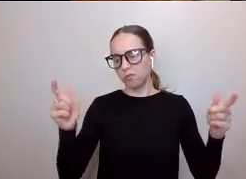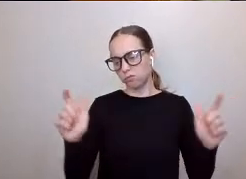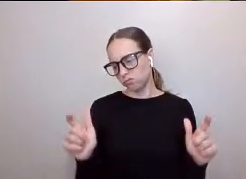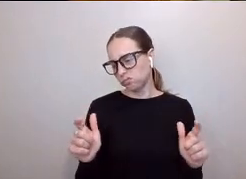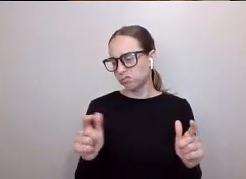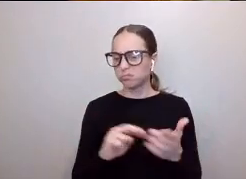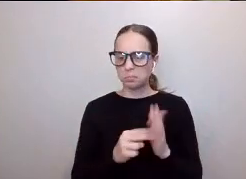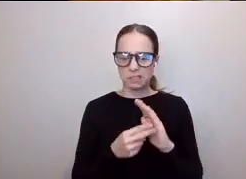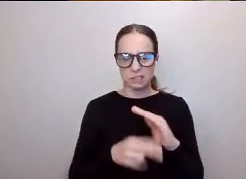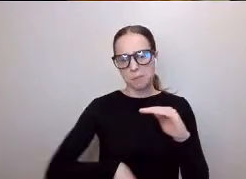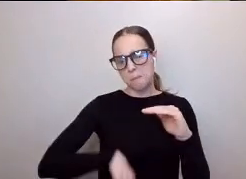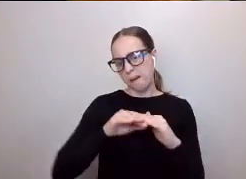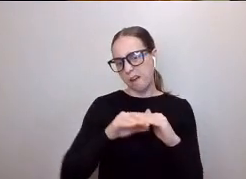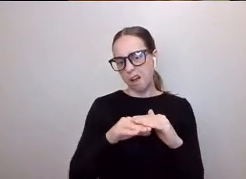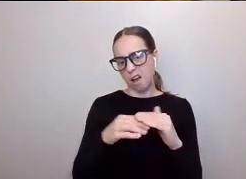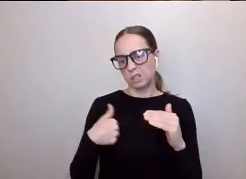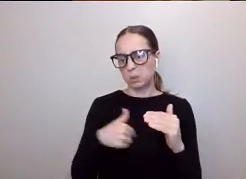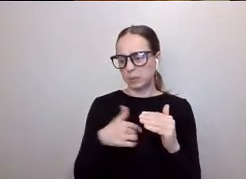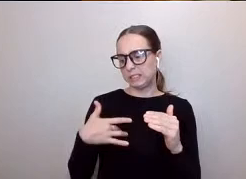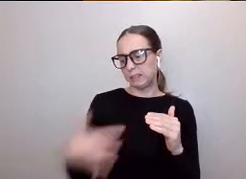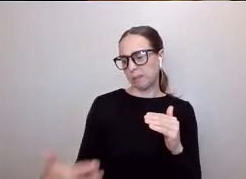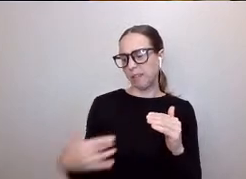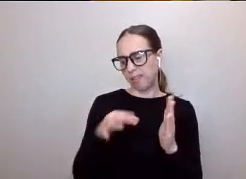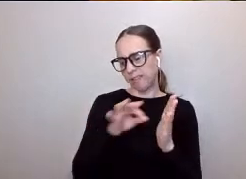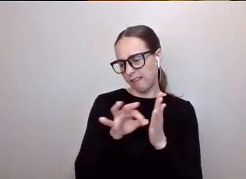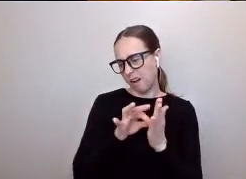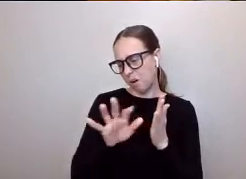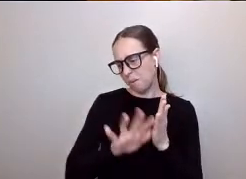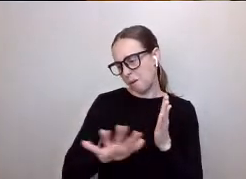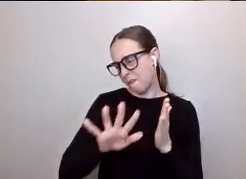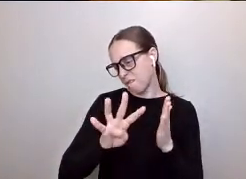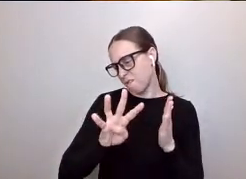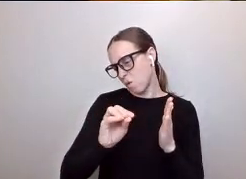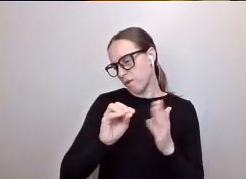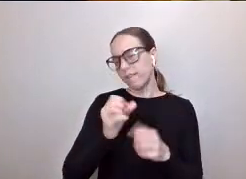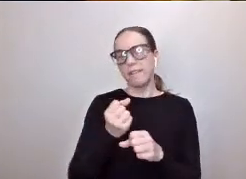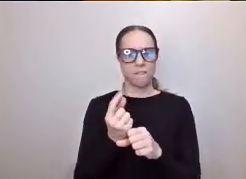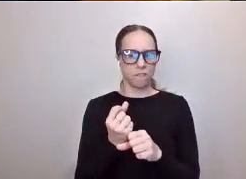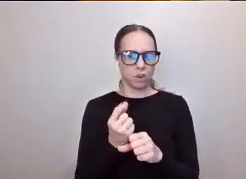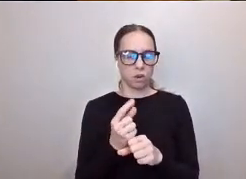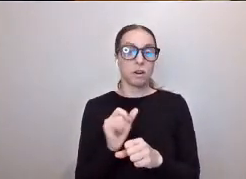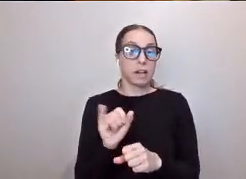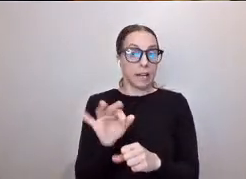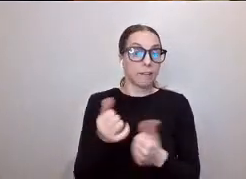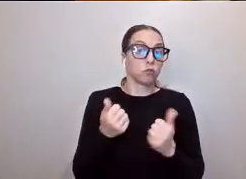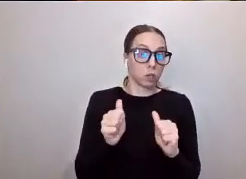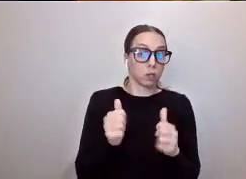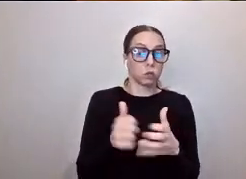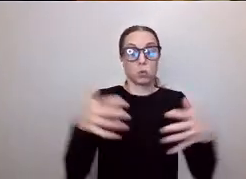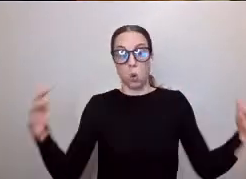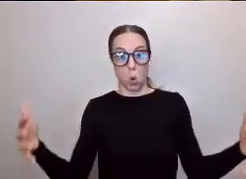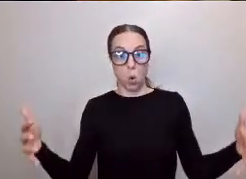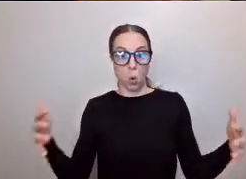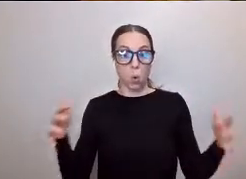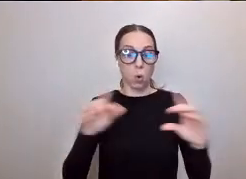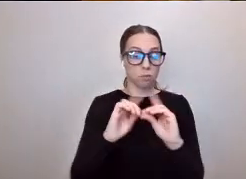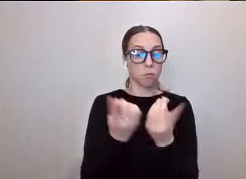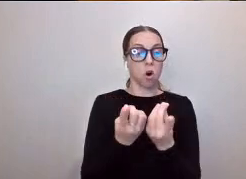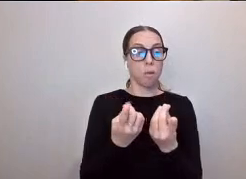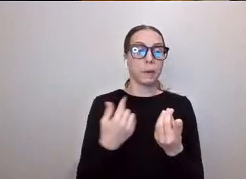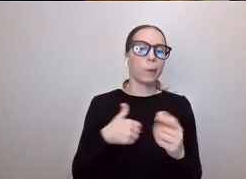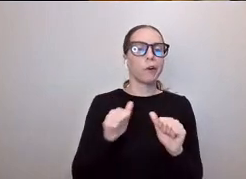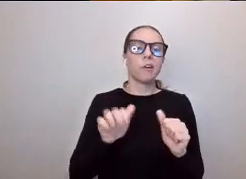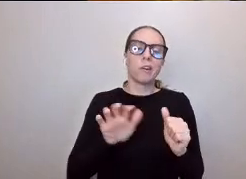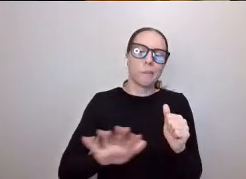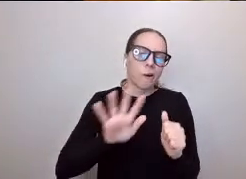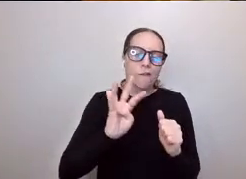usually calculated that around 40 per year if we were trying to grow the department. That's sort of incrementally what we could do. And so if we're starting at 690,